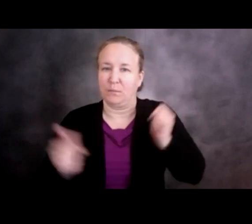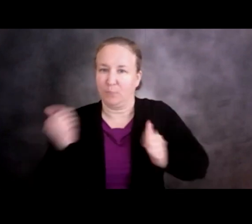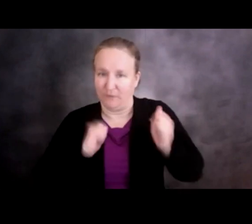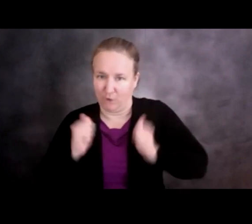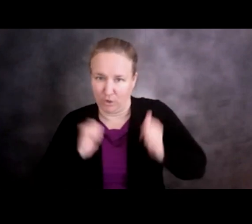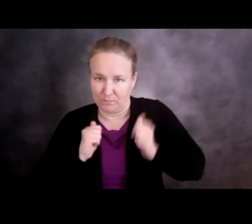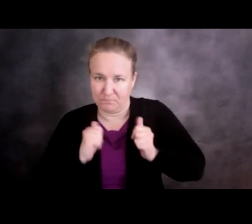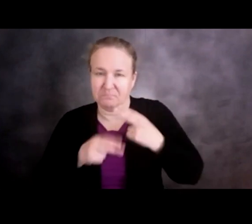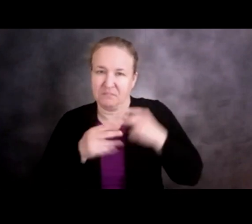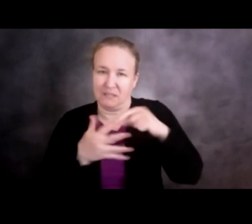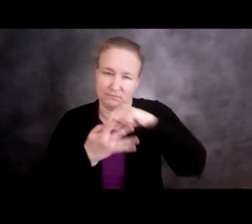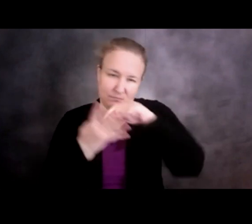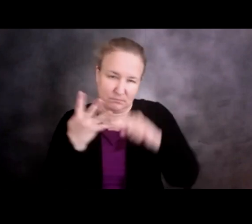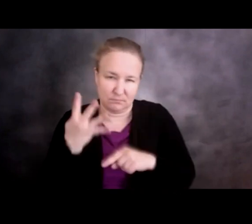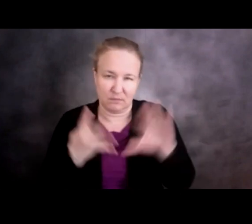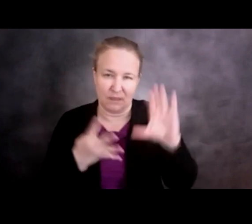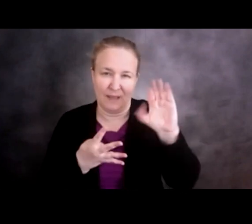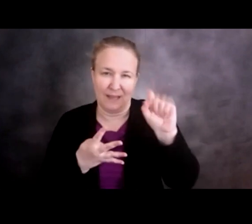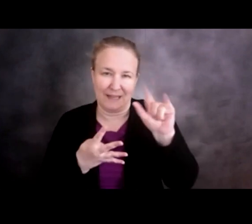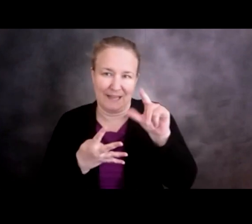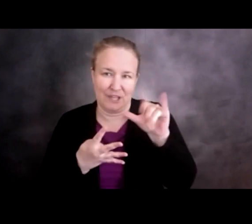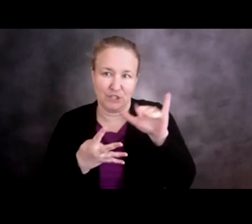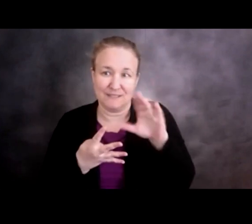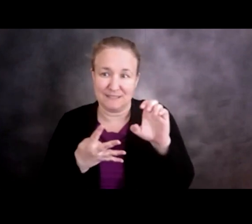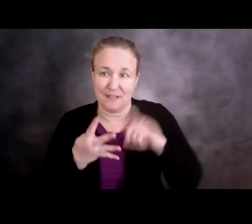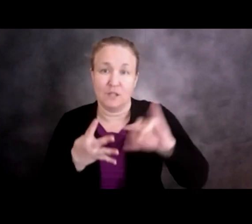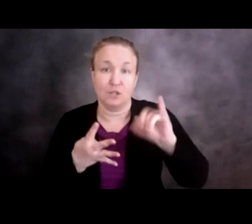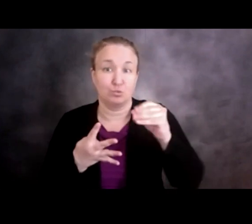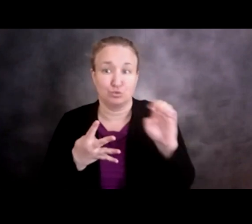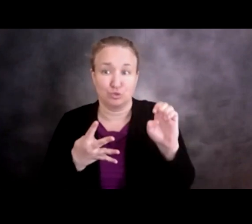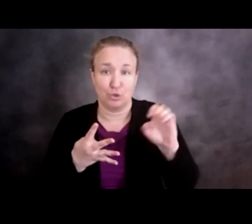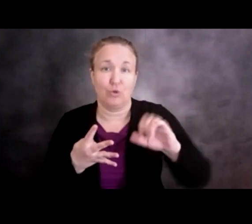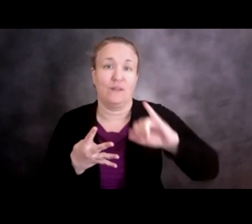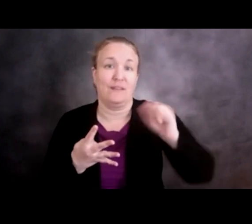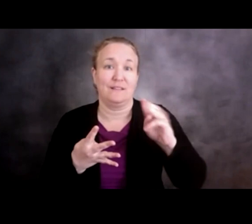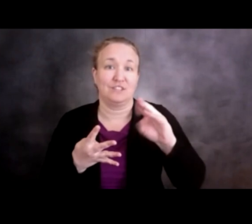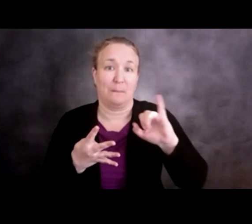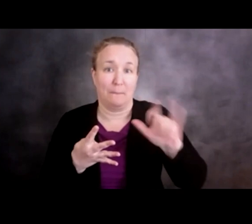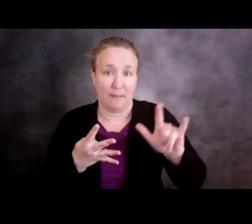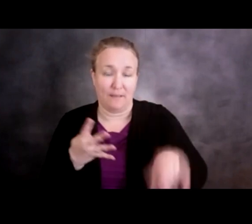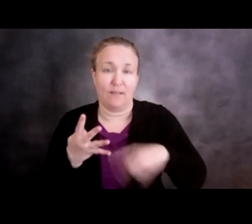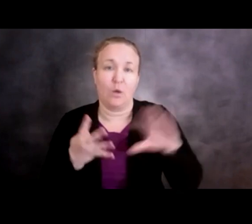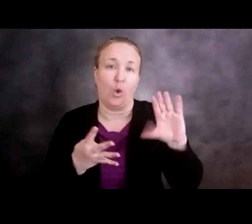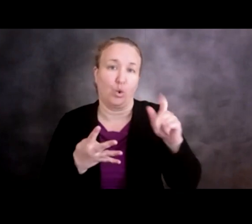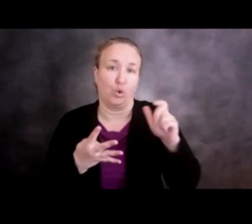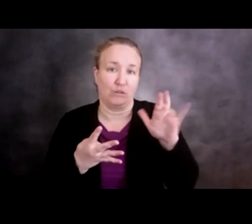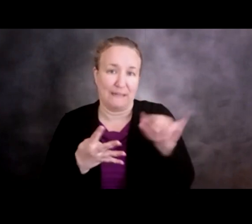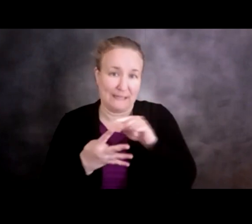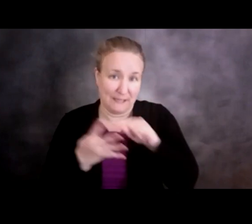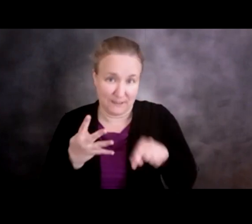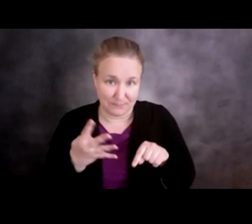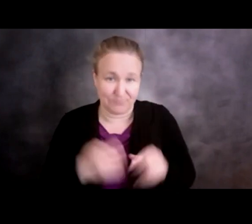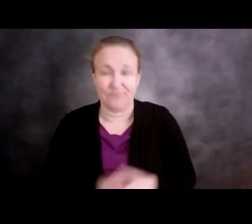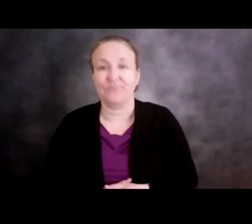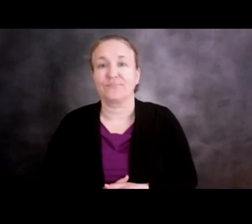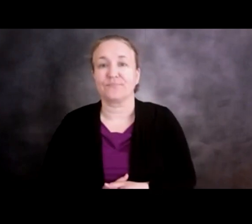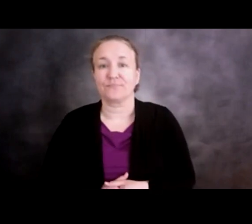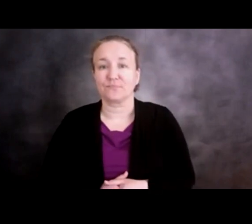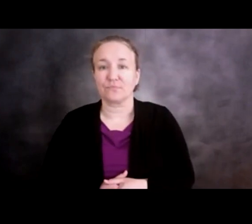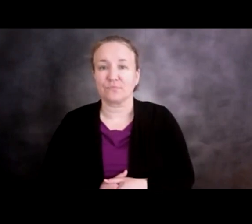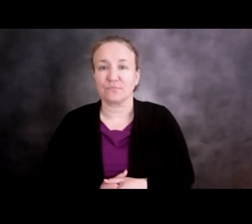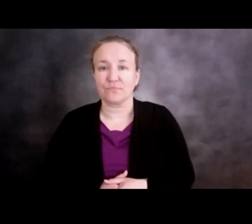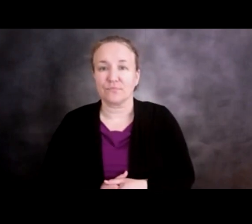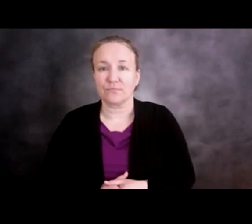Golden, Joe Gonzalez, Jamil Malik Hendricks, and Courtney Robinson. The performance is